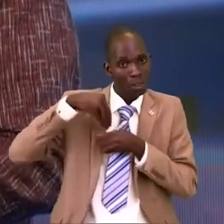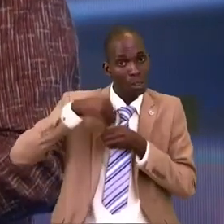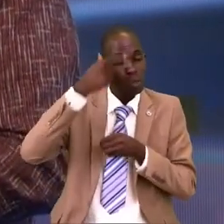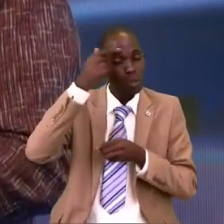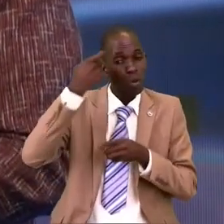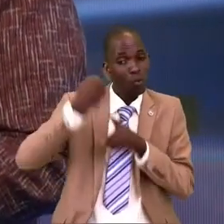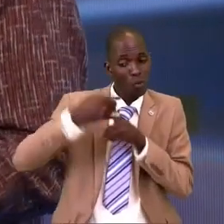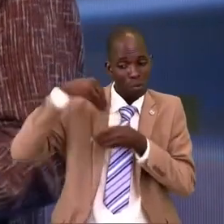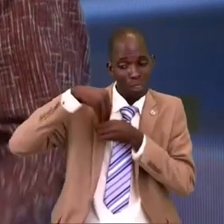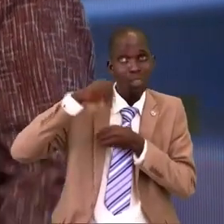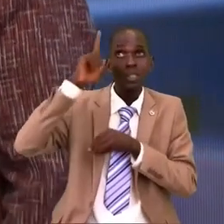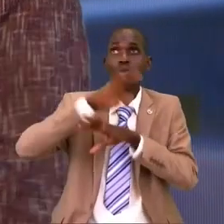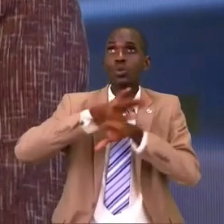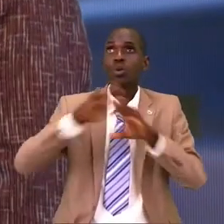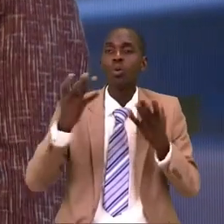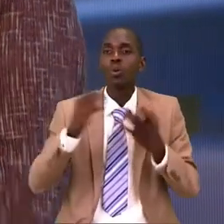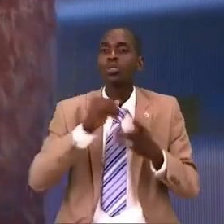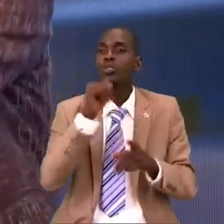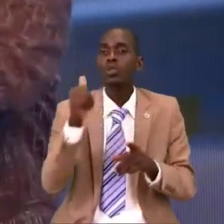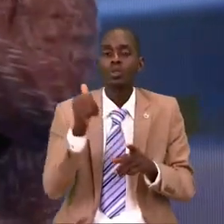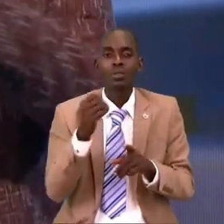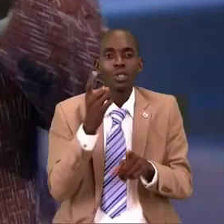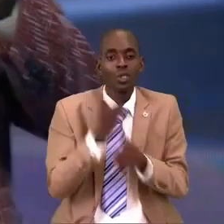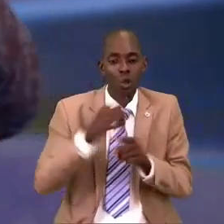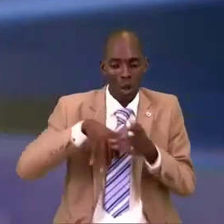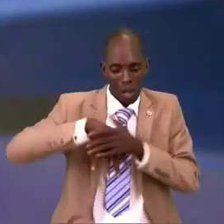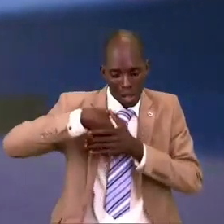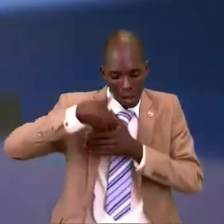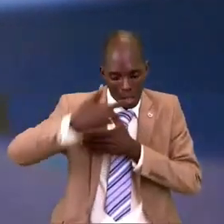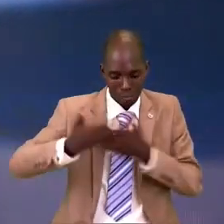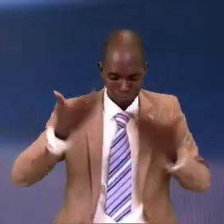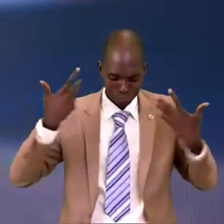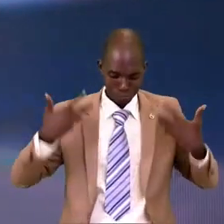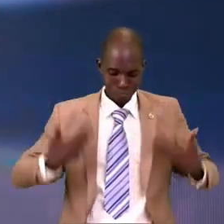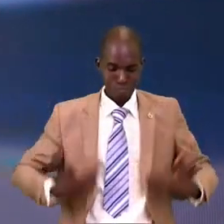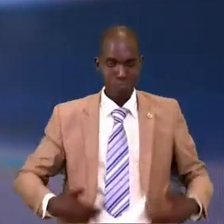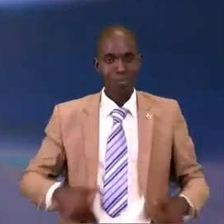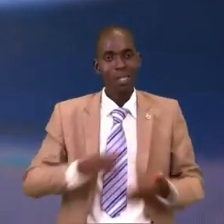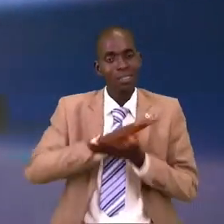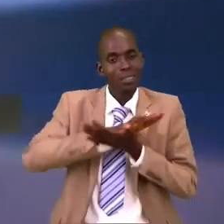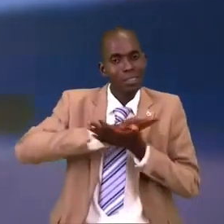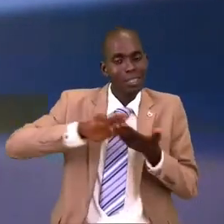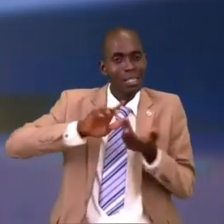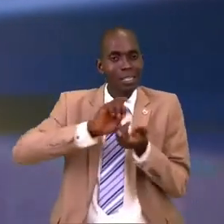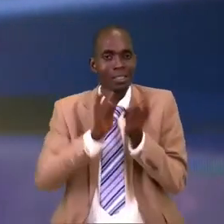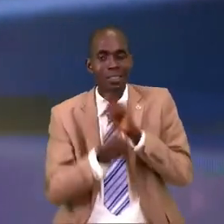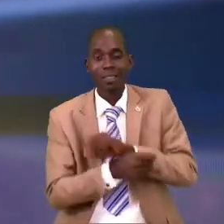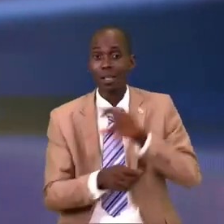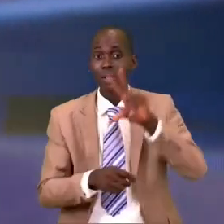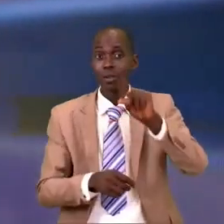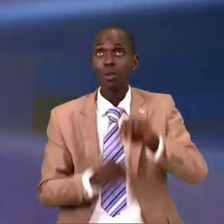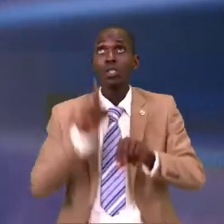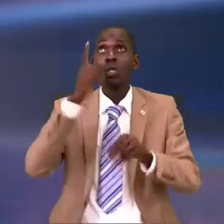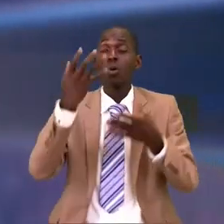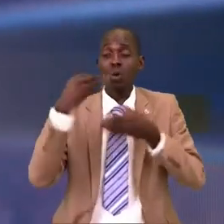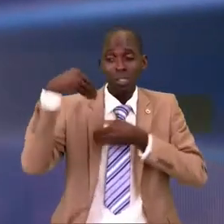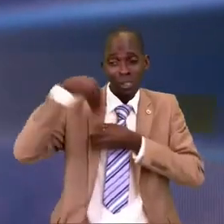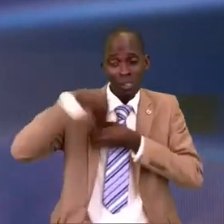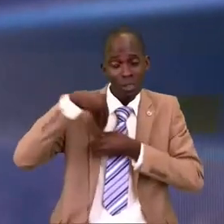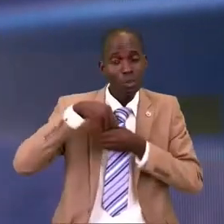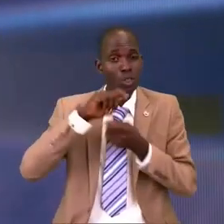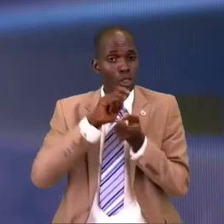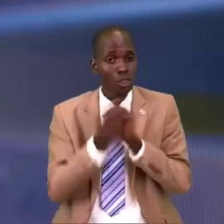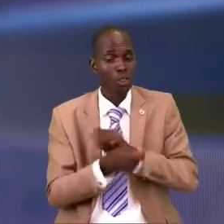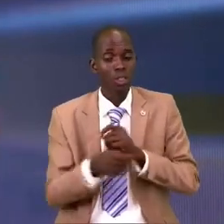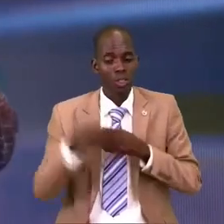inward change, an inward transformation, an inward redemption, an inward forgiveness, as well